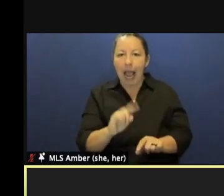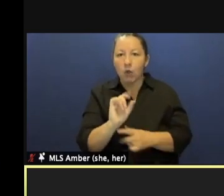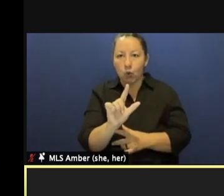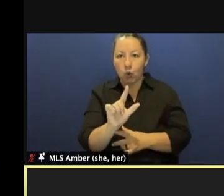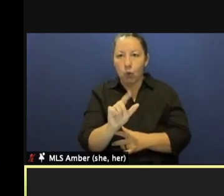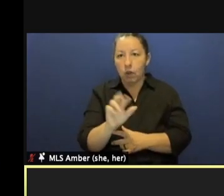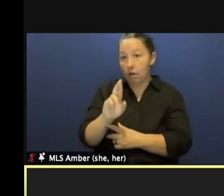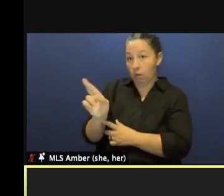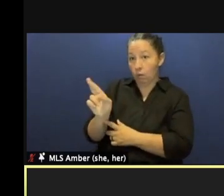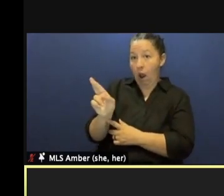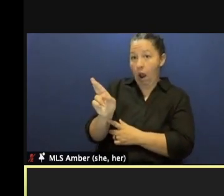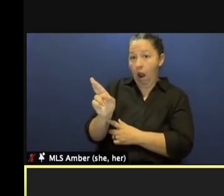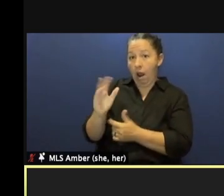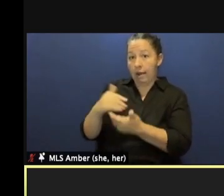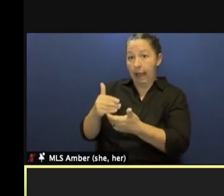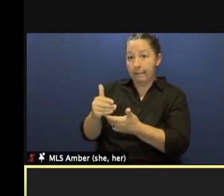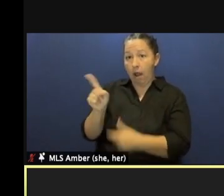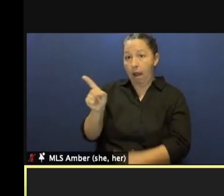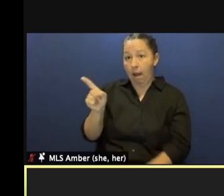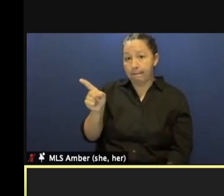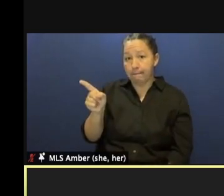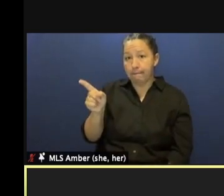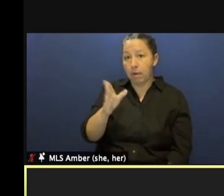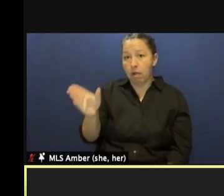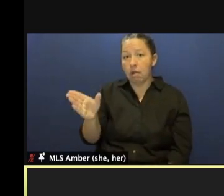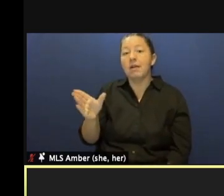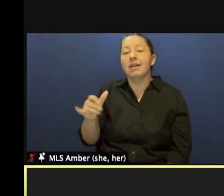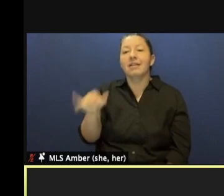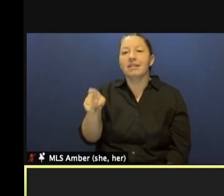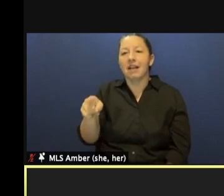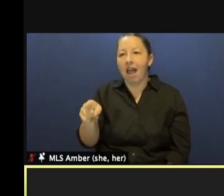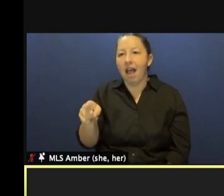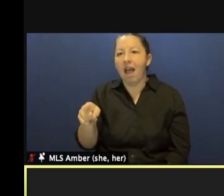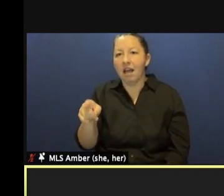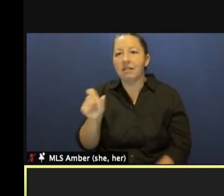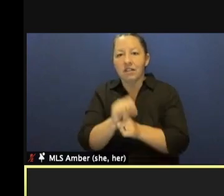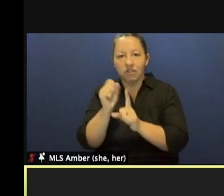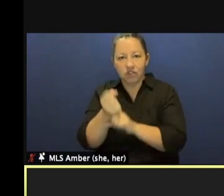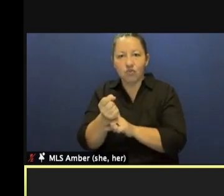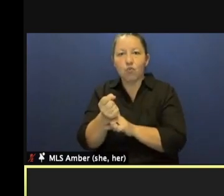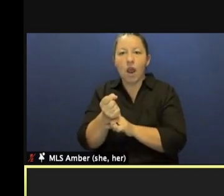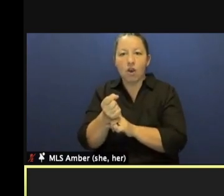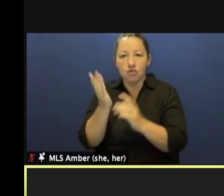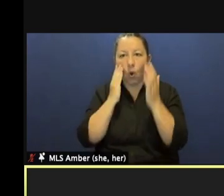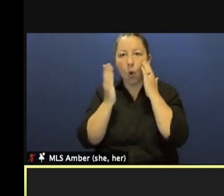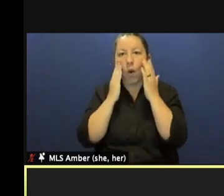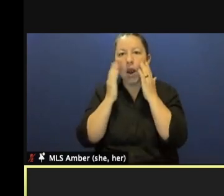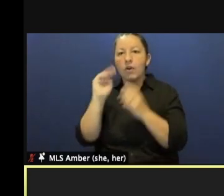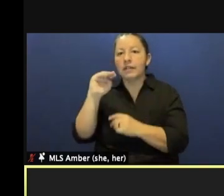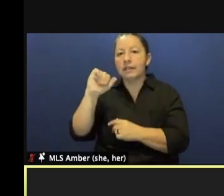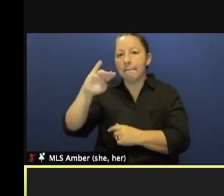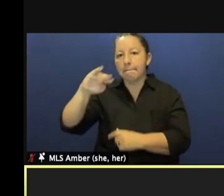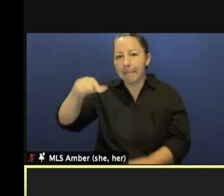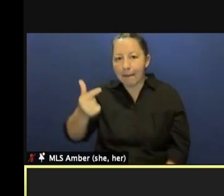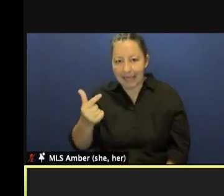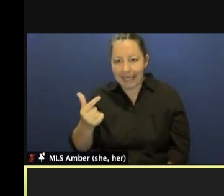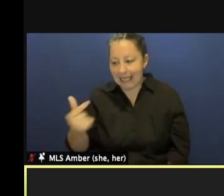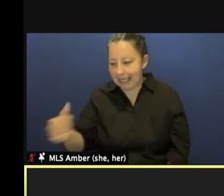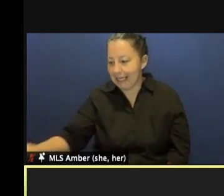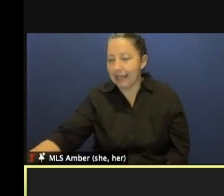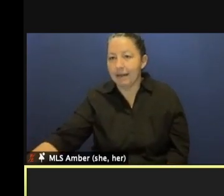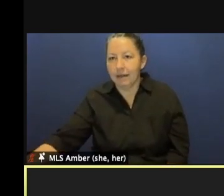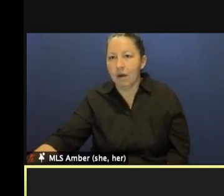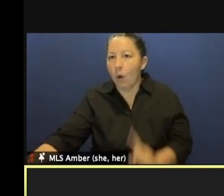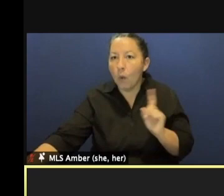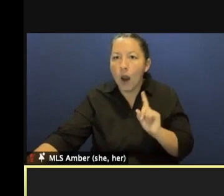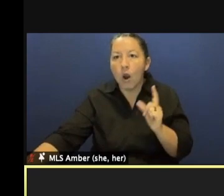right laptop, on the right side, you can see the situational awareness mapping and so forth of where we are driving,